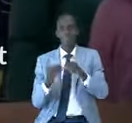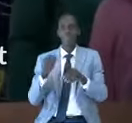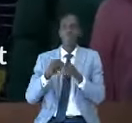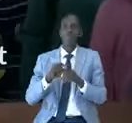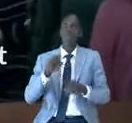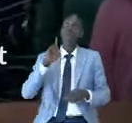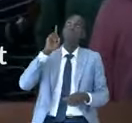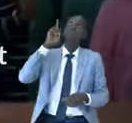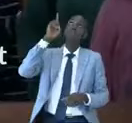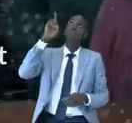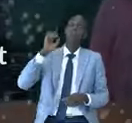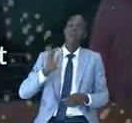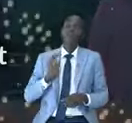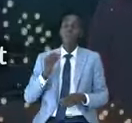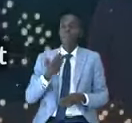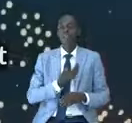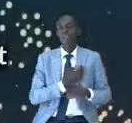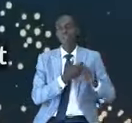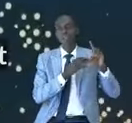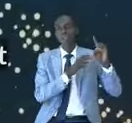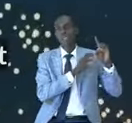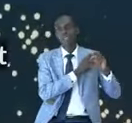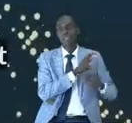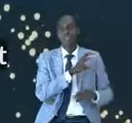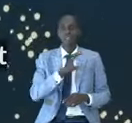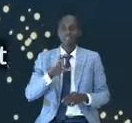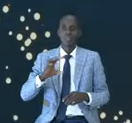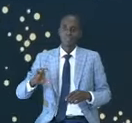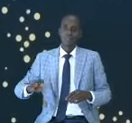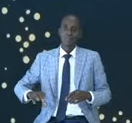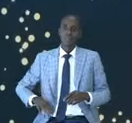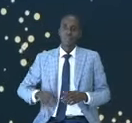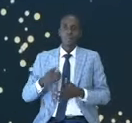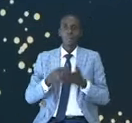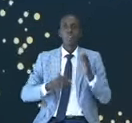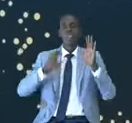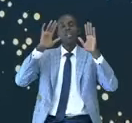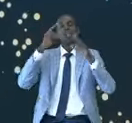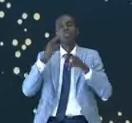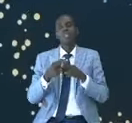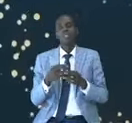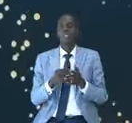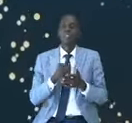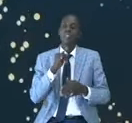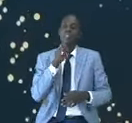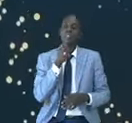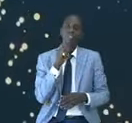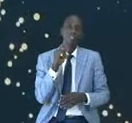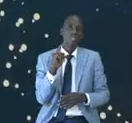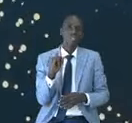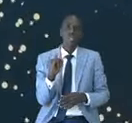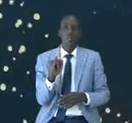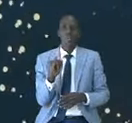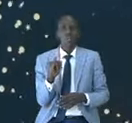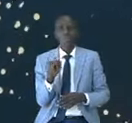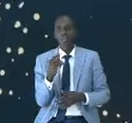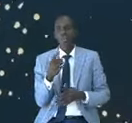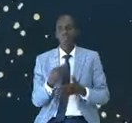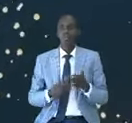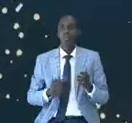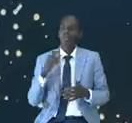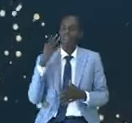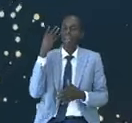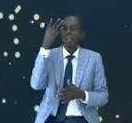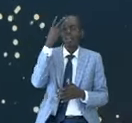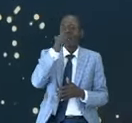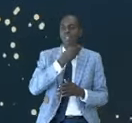in you are Christ. What a wonderful name it is. What a